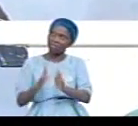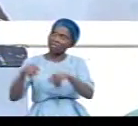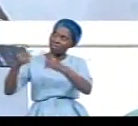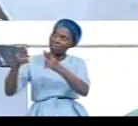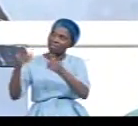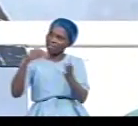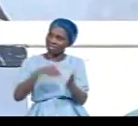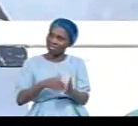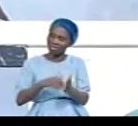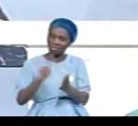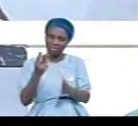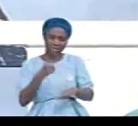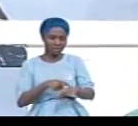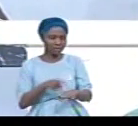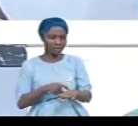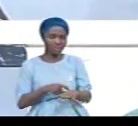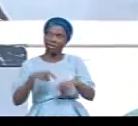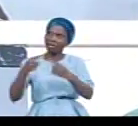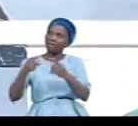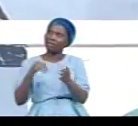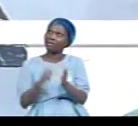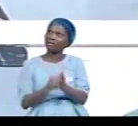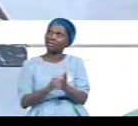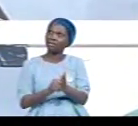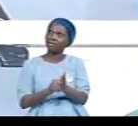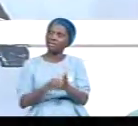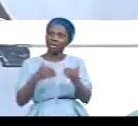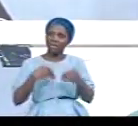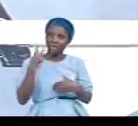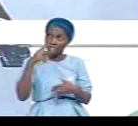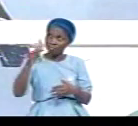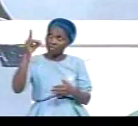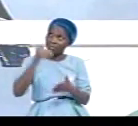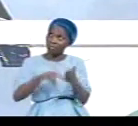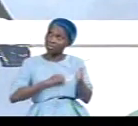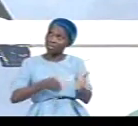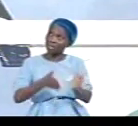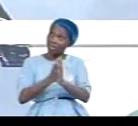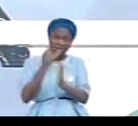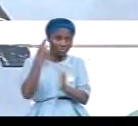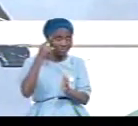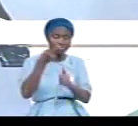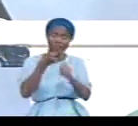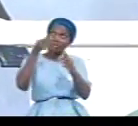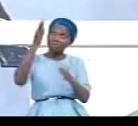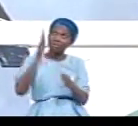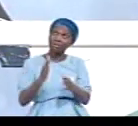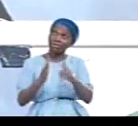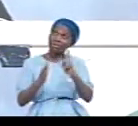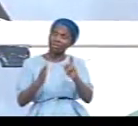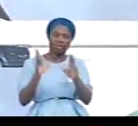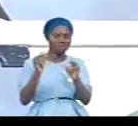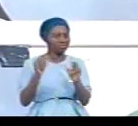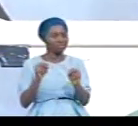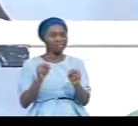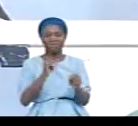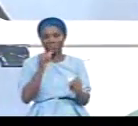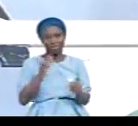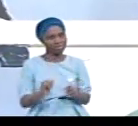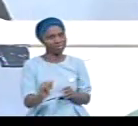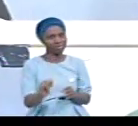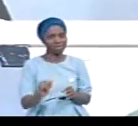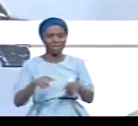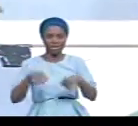went, have you seen what I'm asking for? Not yet. He kept on praying,